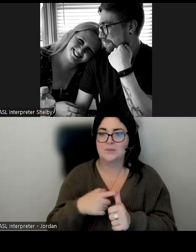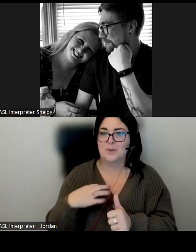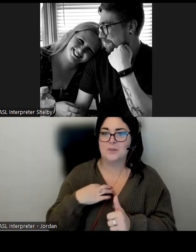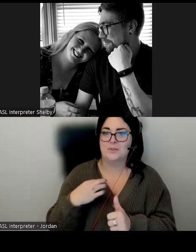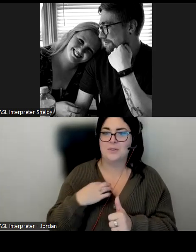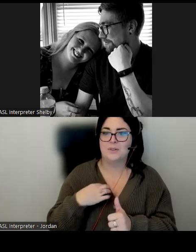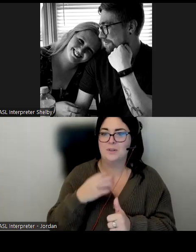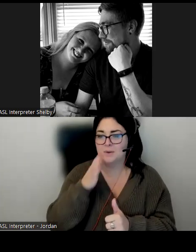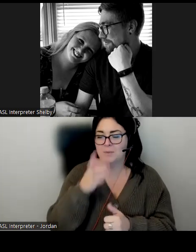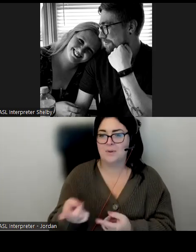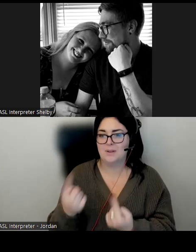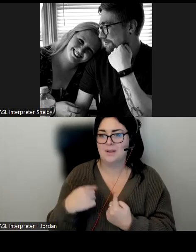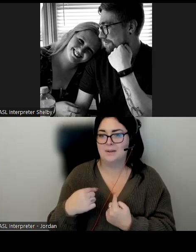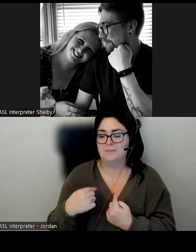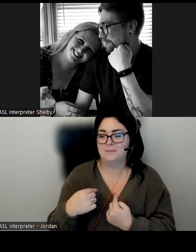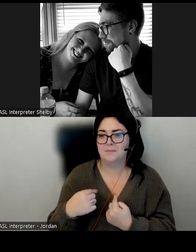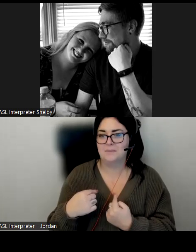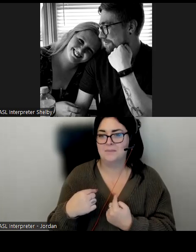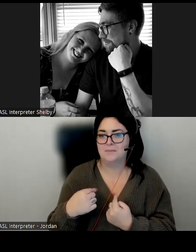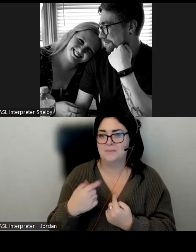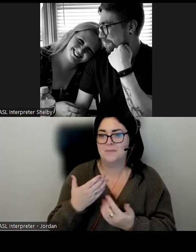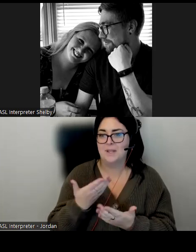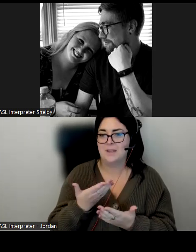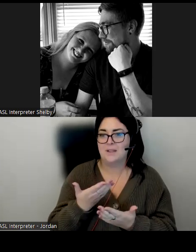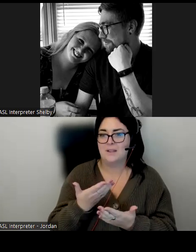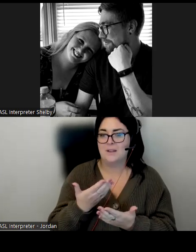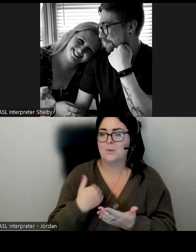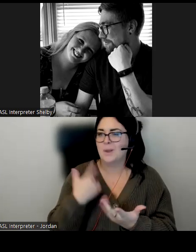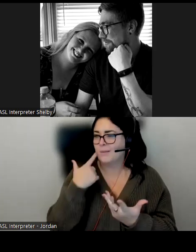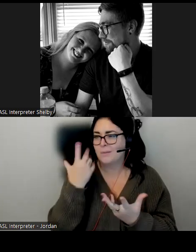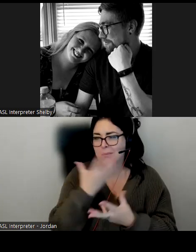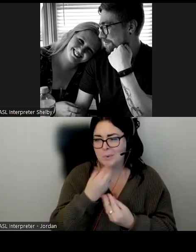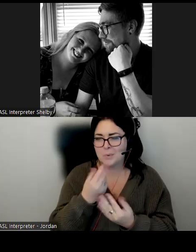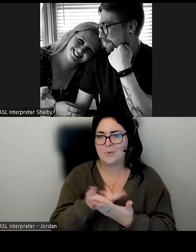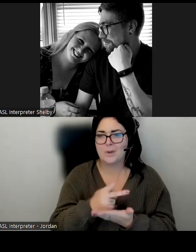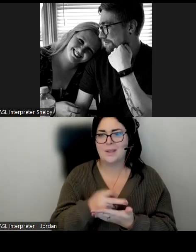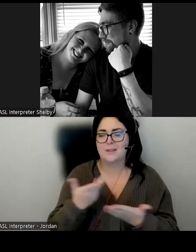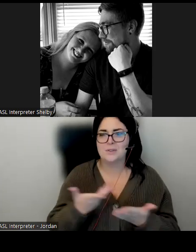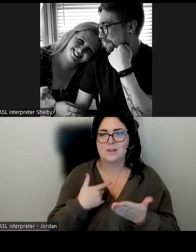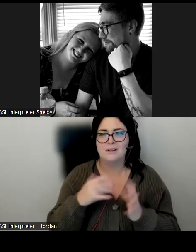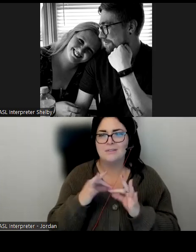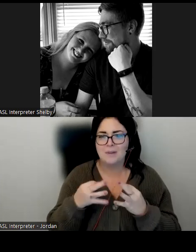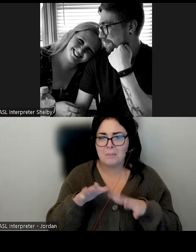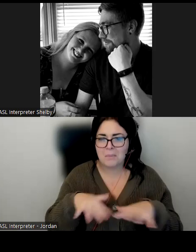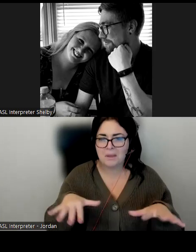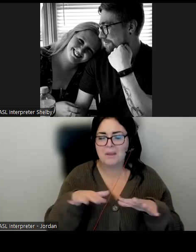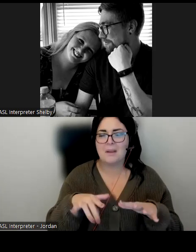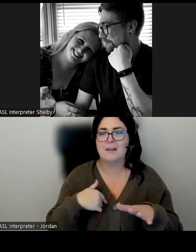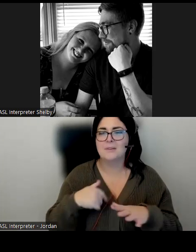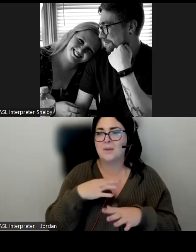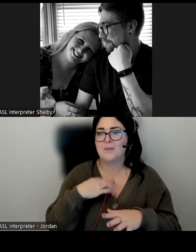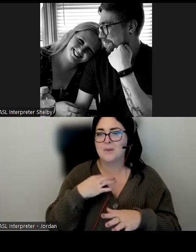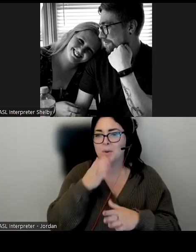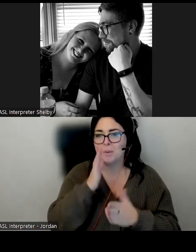actually going to come and bake on our floor. We have a beautiful kitchen and family area. So she's going to